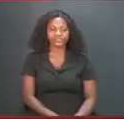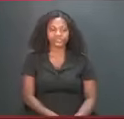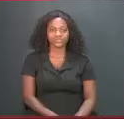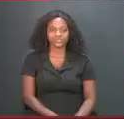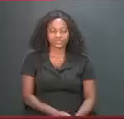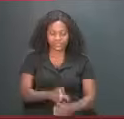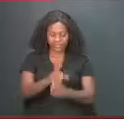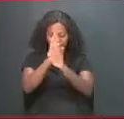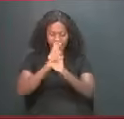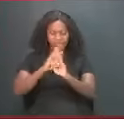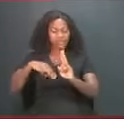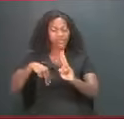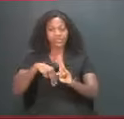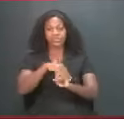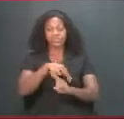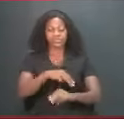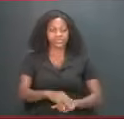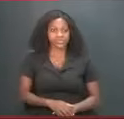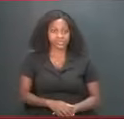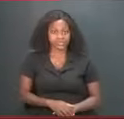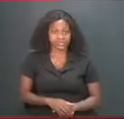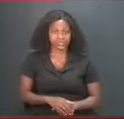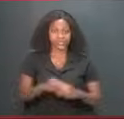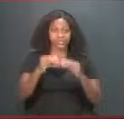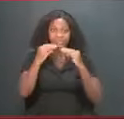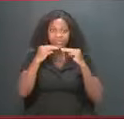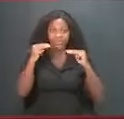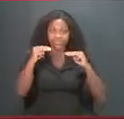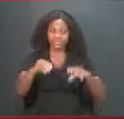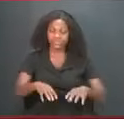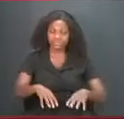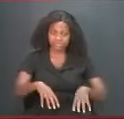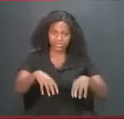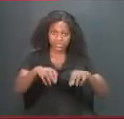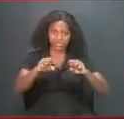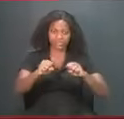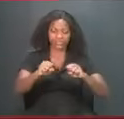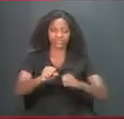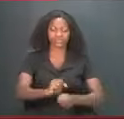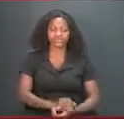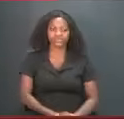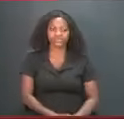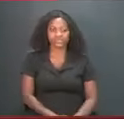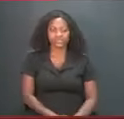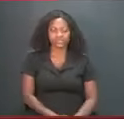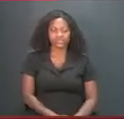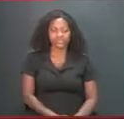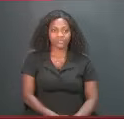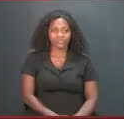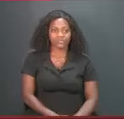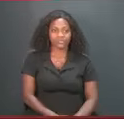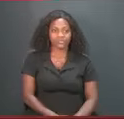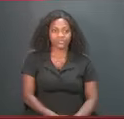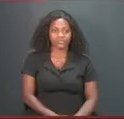Honorable members, the motion is accordingly adopted.